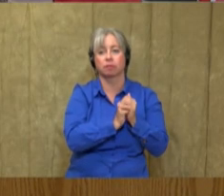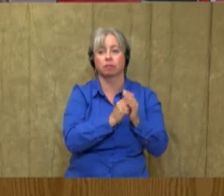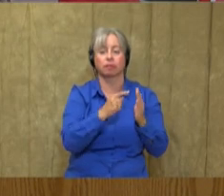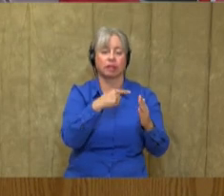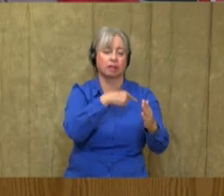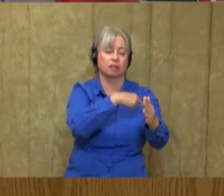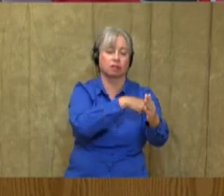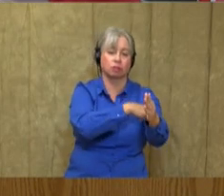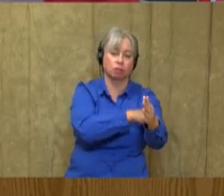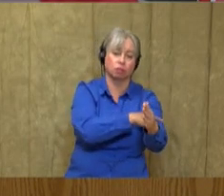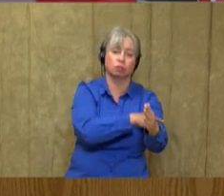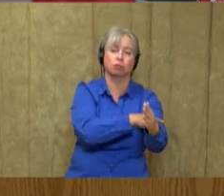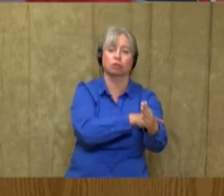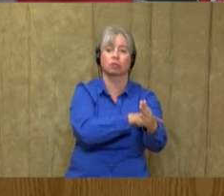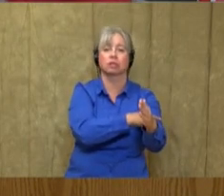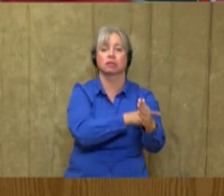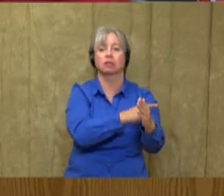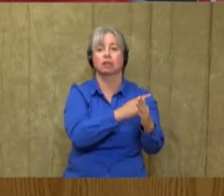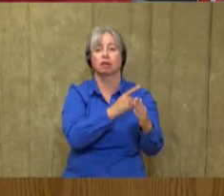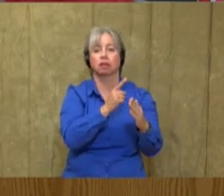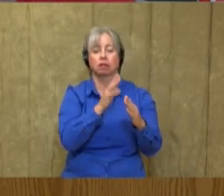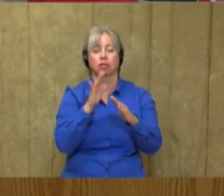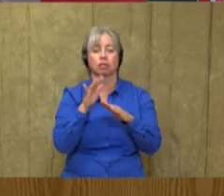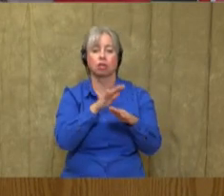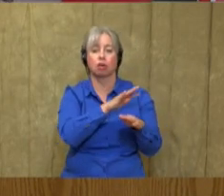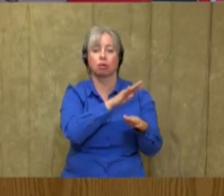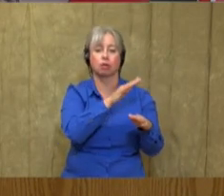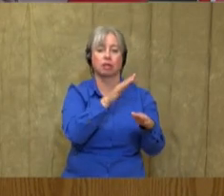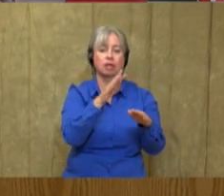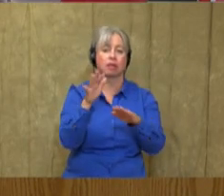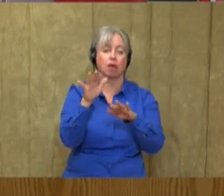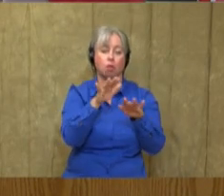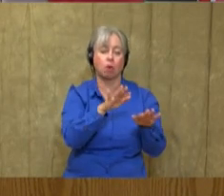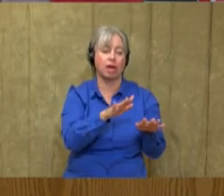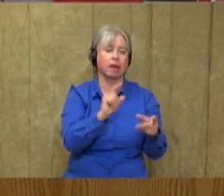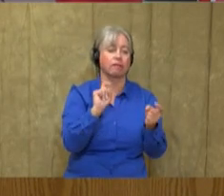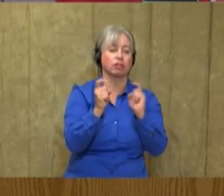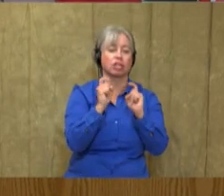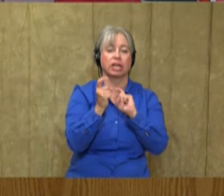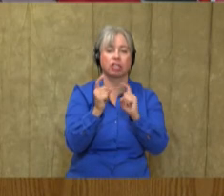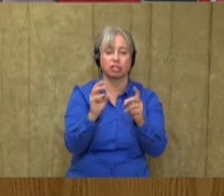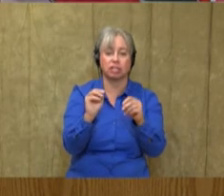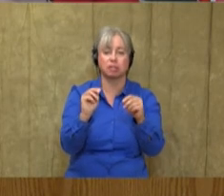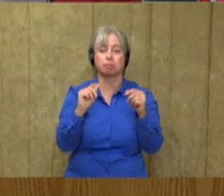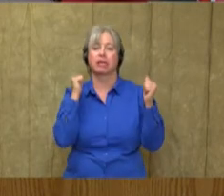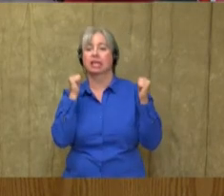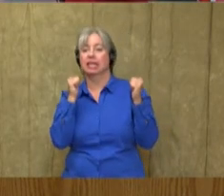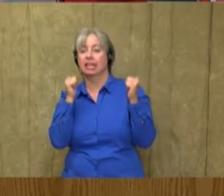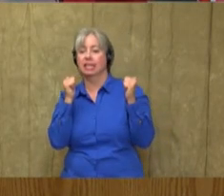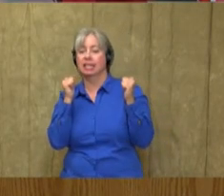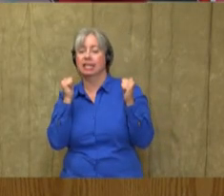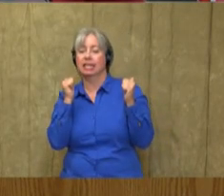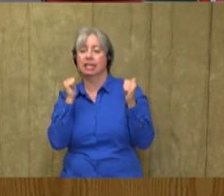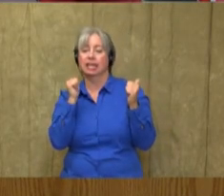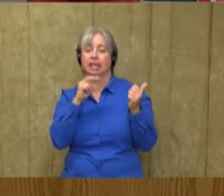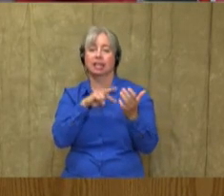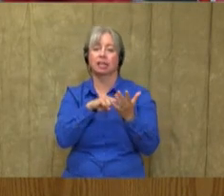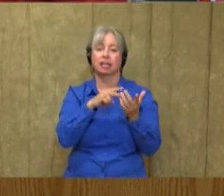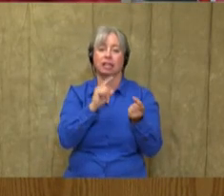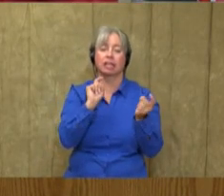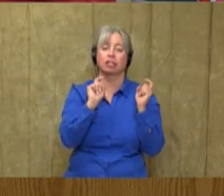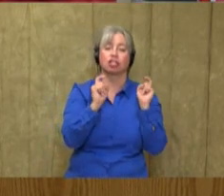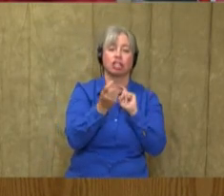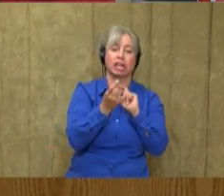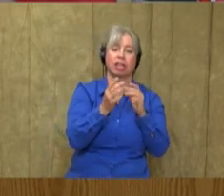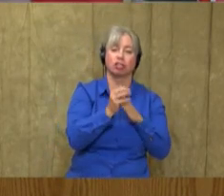wave has to travel through. So the wave will actually change speed. And that means that it changes direction as well.